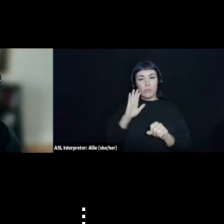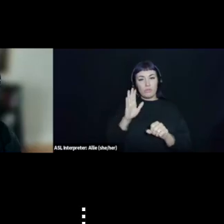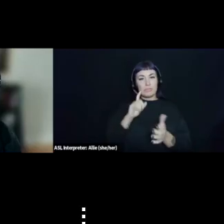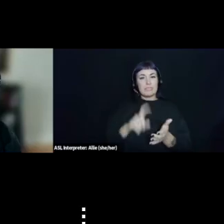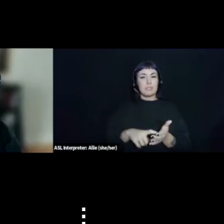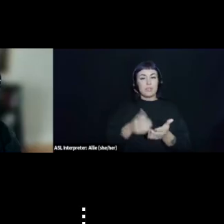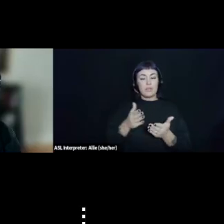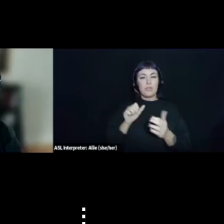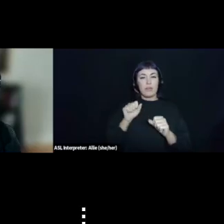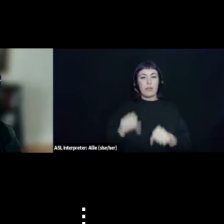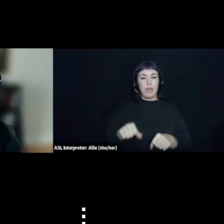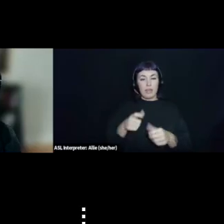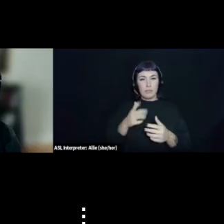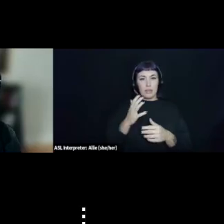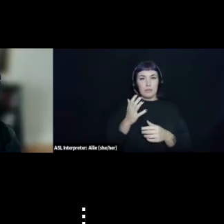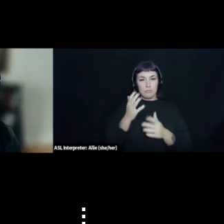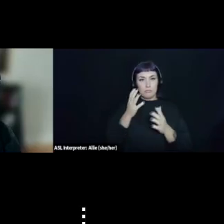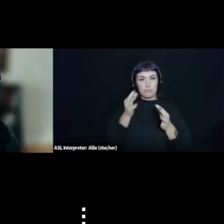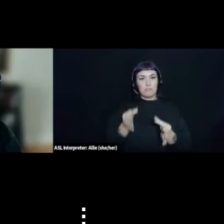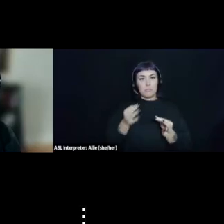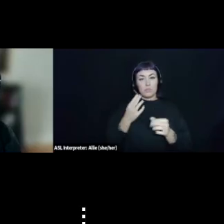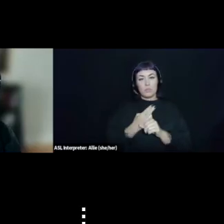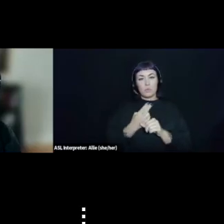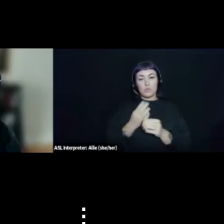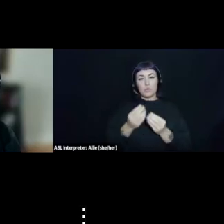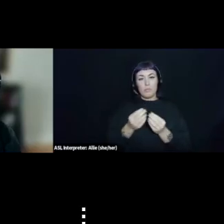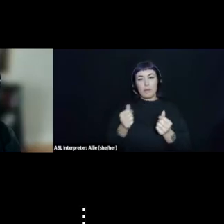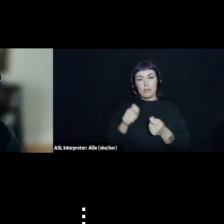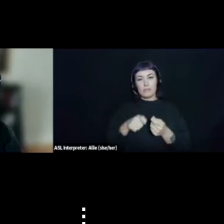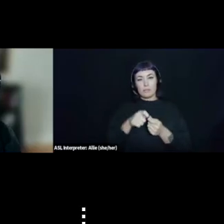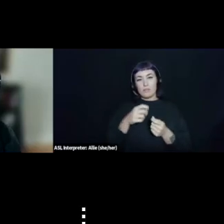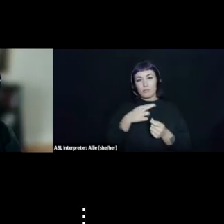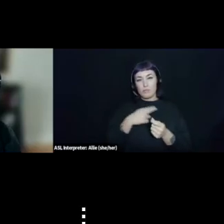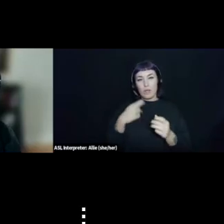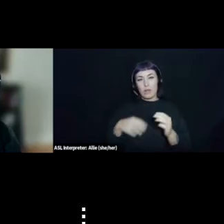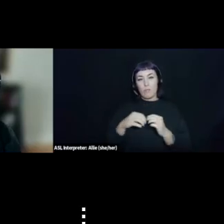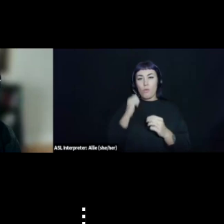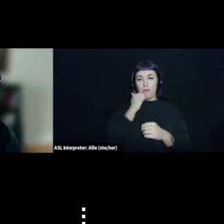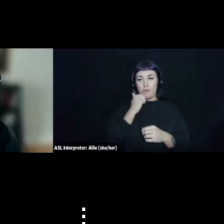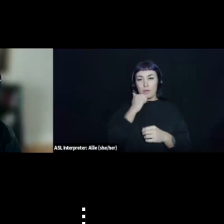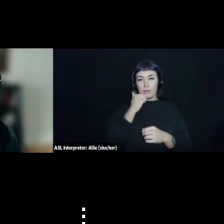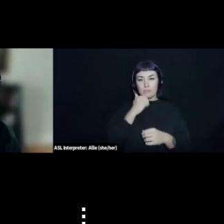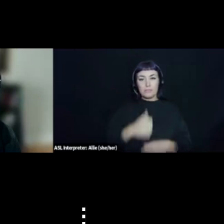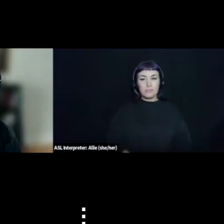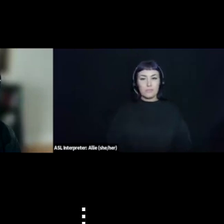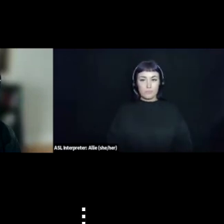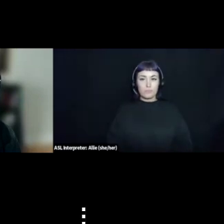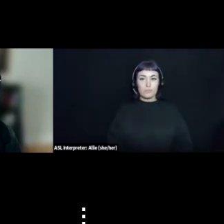there that can be made, and it can even be used to mitigate certain risks on a more day-to-day baseline.